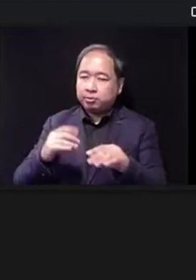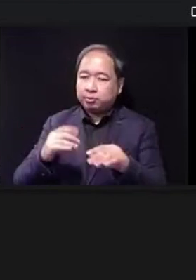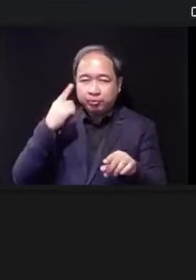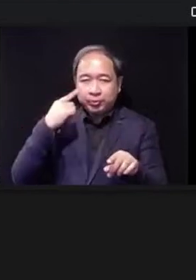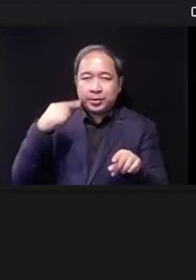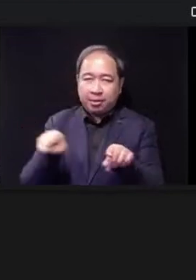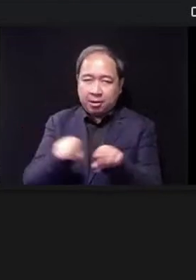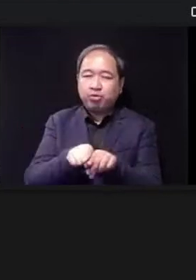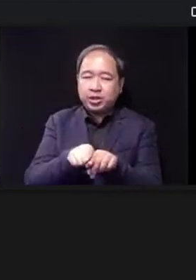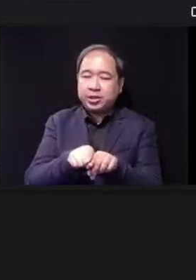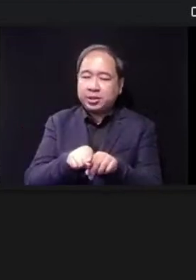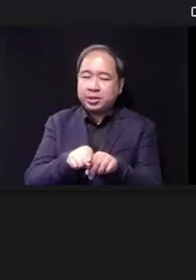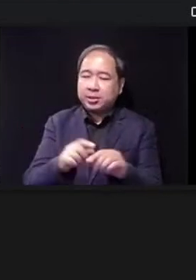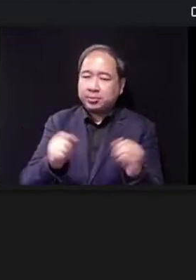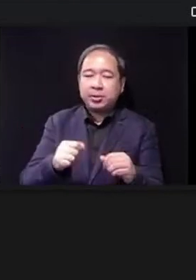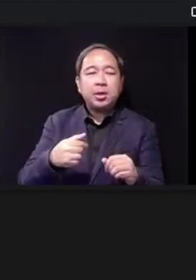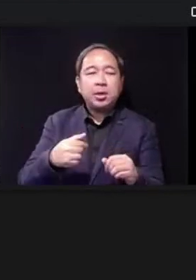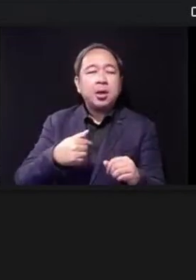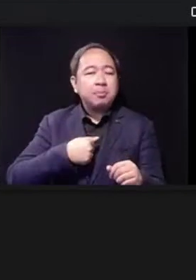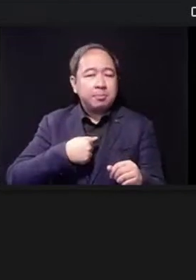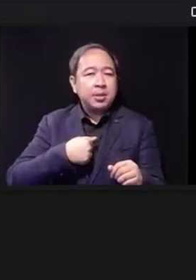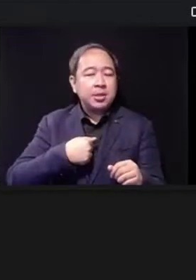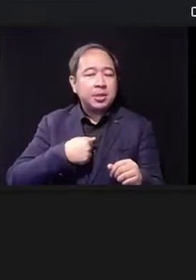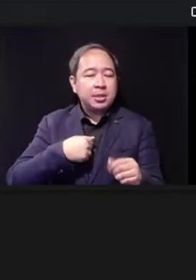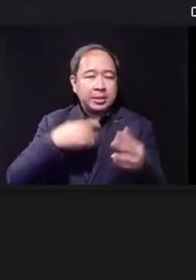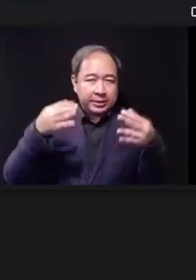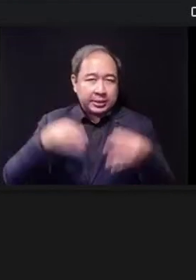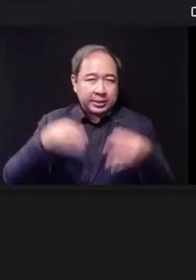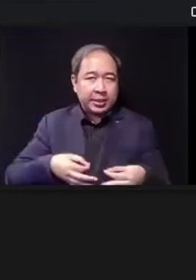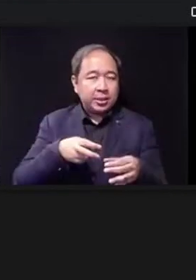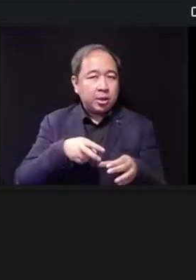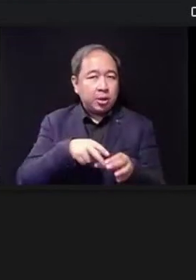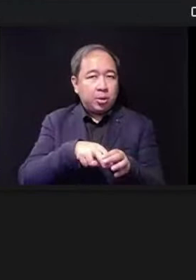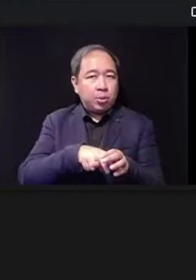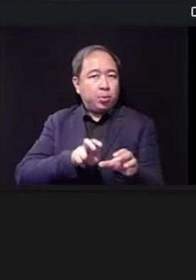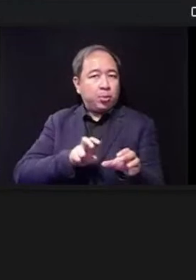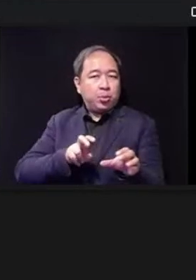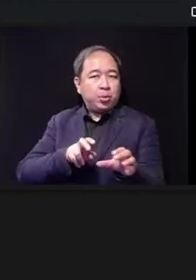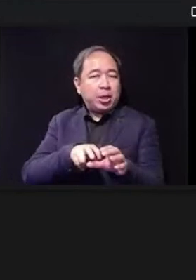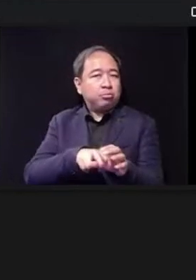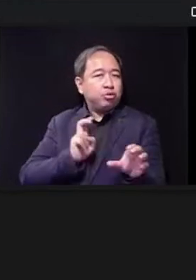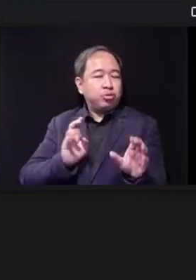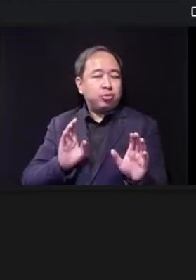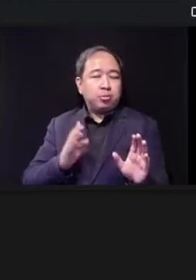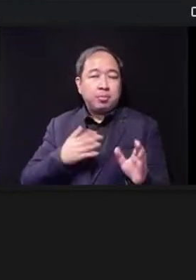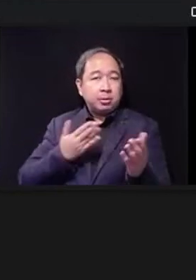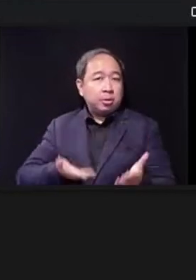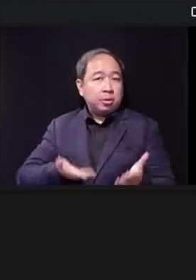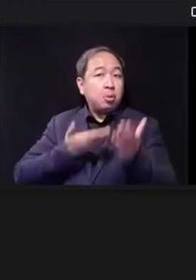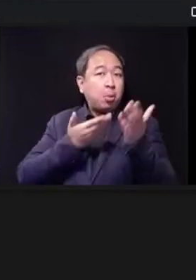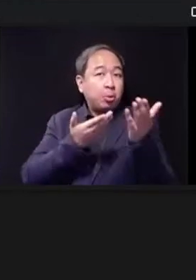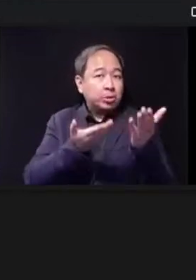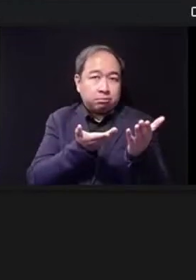Therefore, I'm choosing to withdraw my proposal at this time. However, I would like to